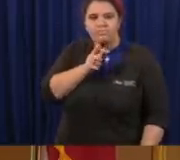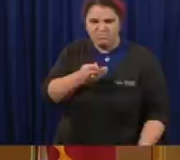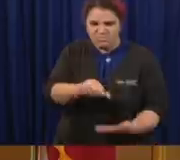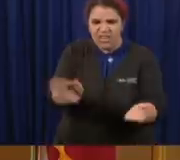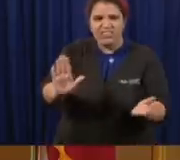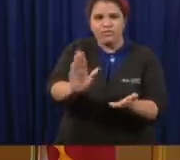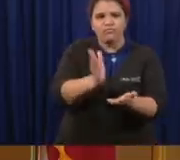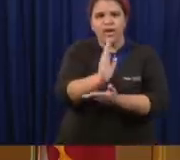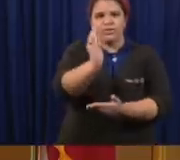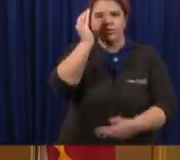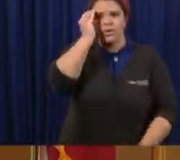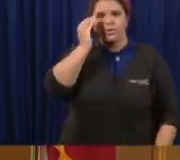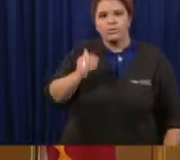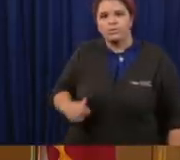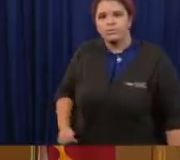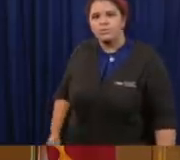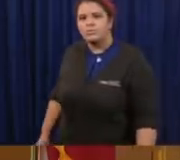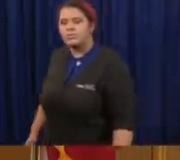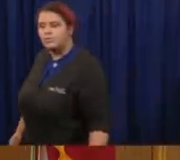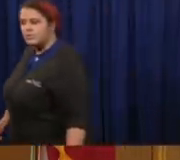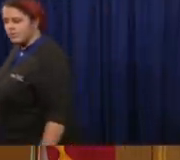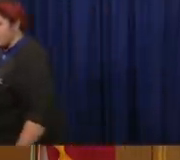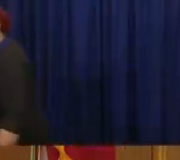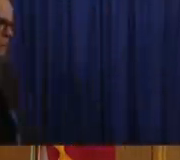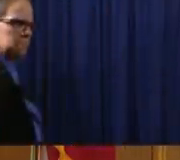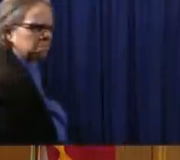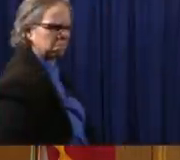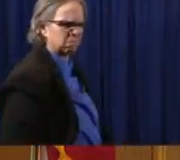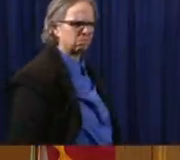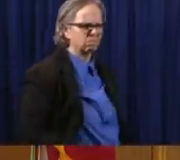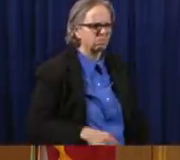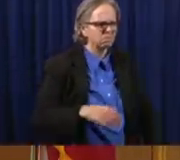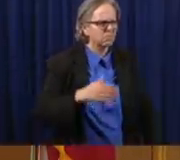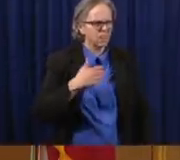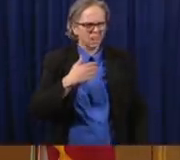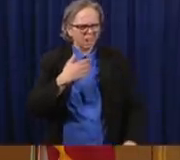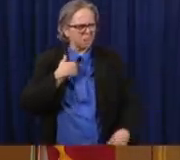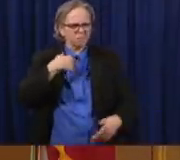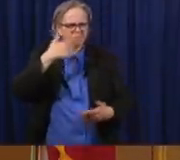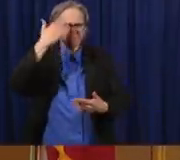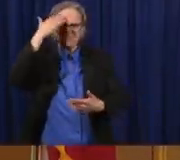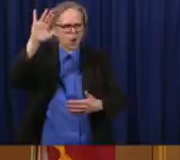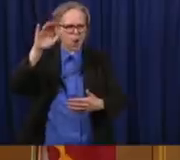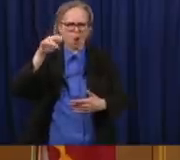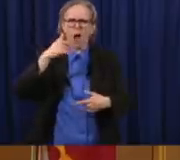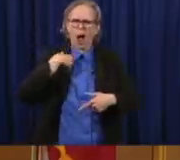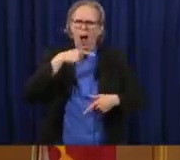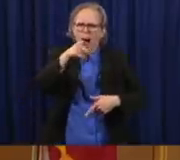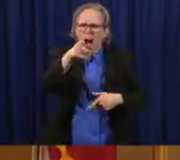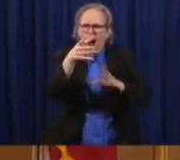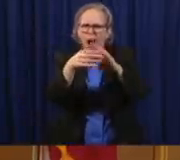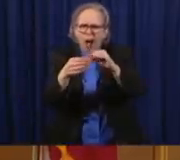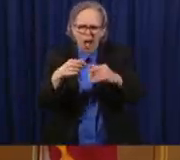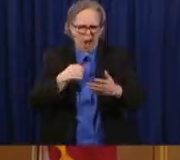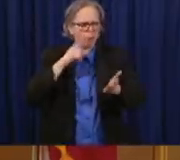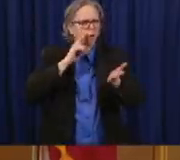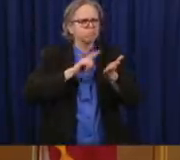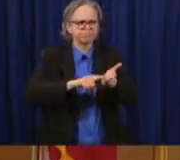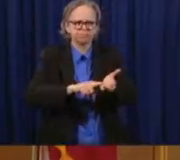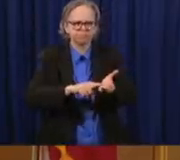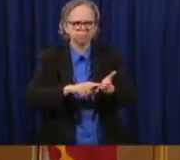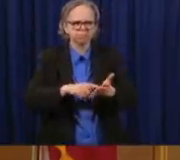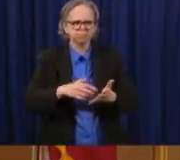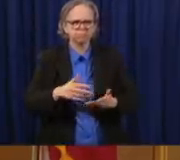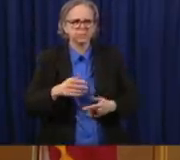a look at that, and we'll get back to you. Yeah, we will. Dr. Acton? That's our answer.